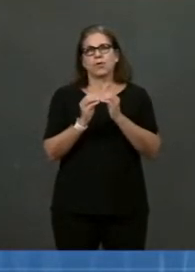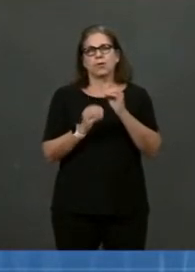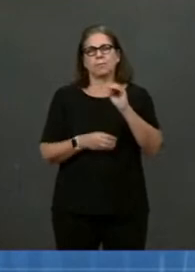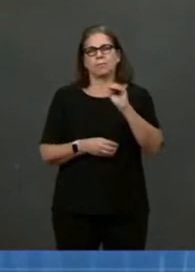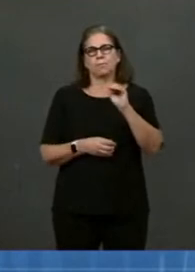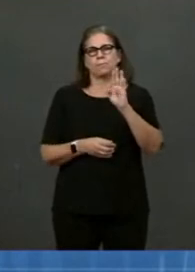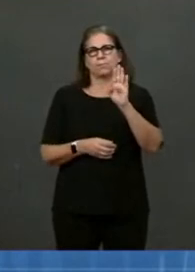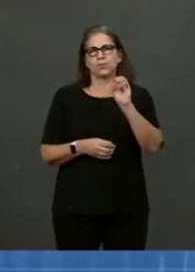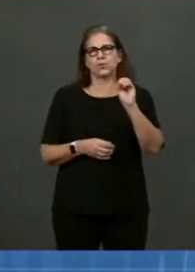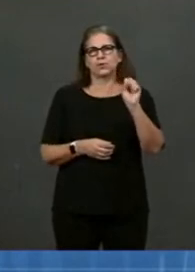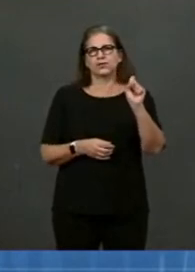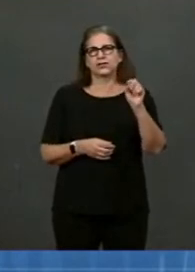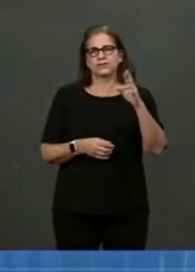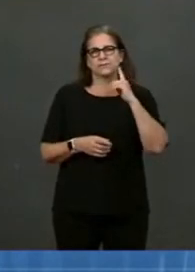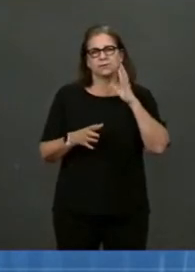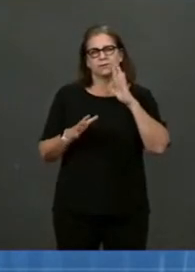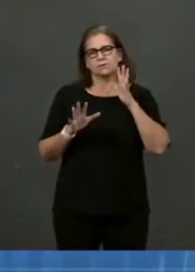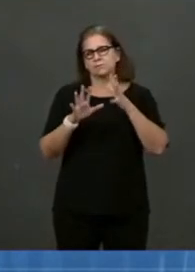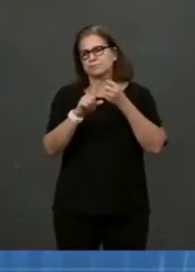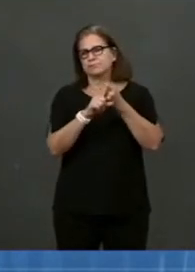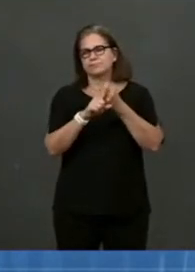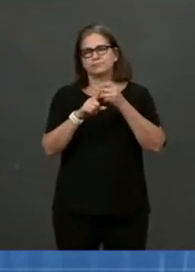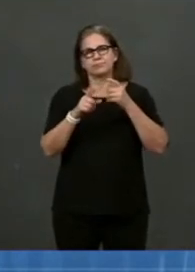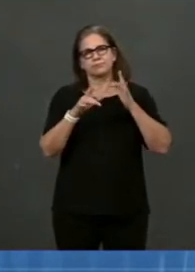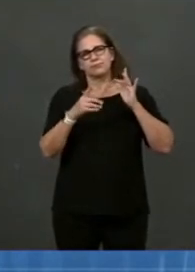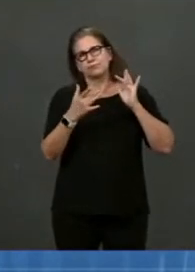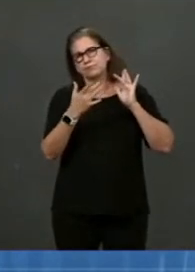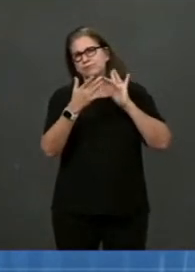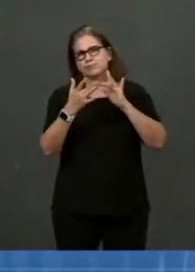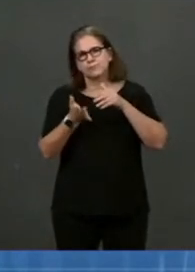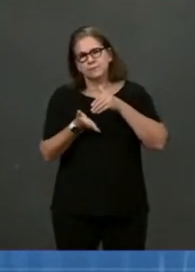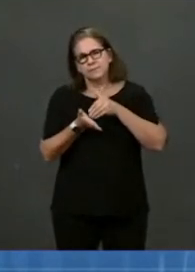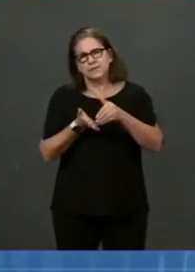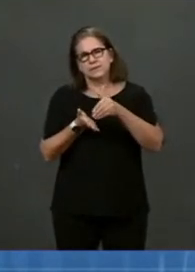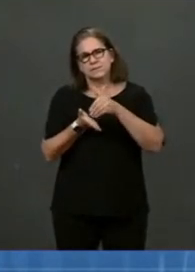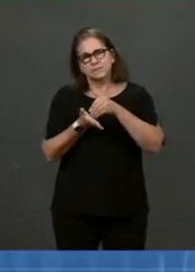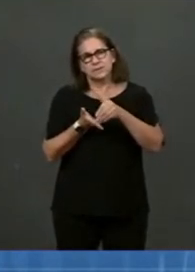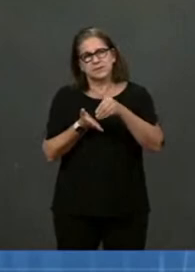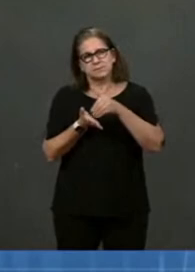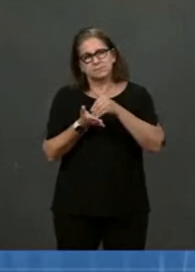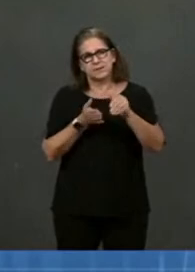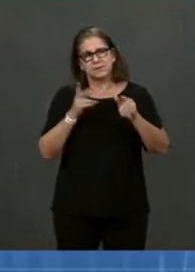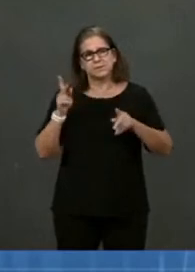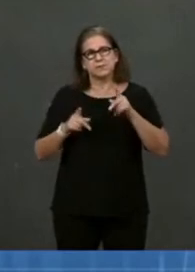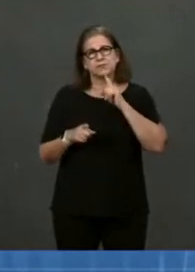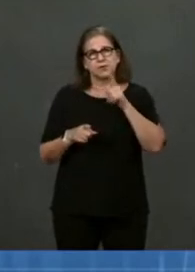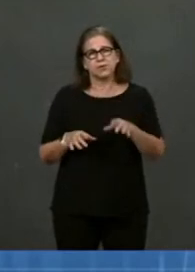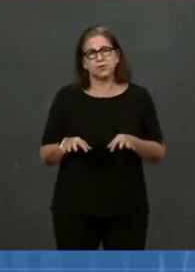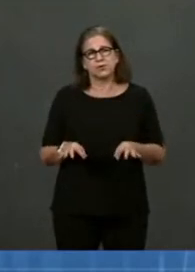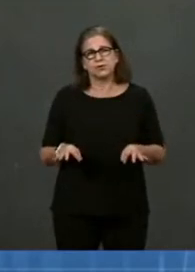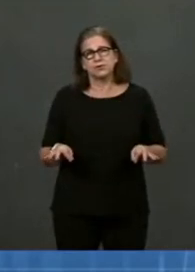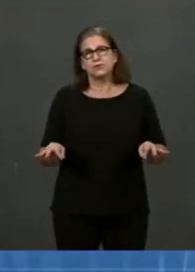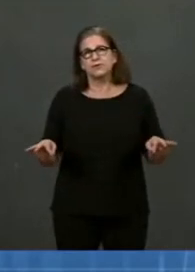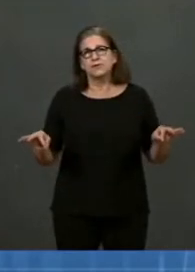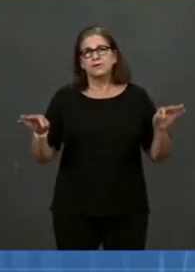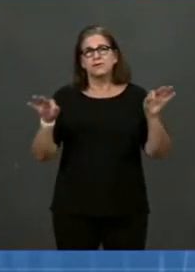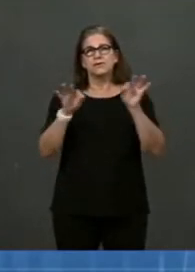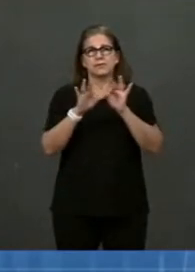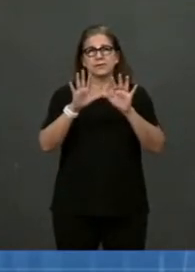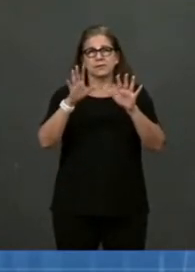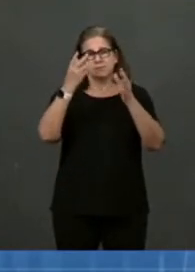It's been a very important week of progress in our fight against the virus. And we're laser focused on executing against the president's plan to